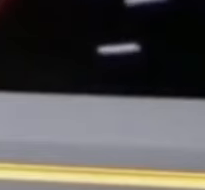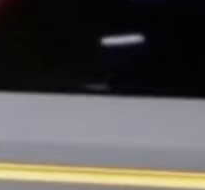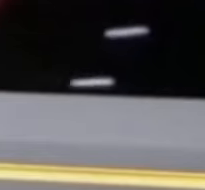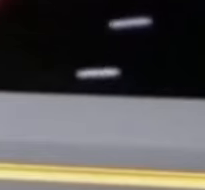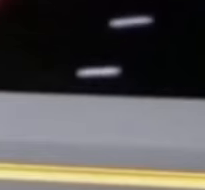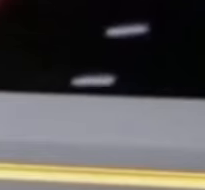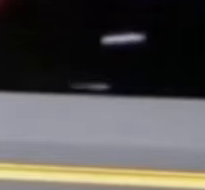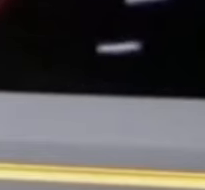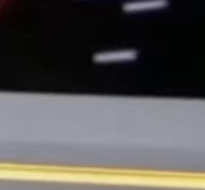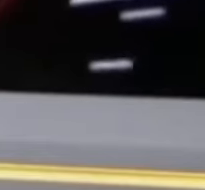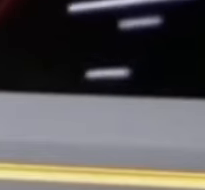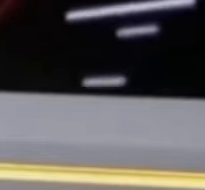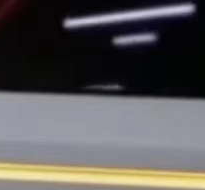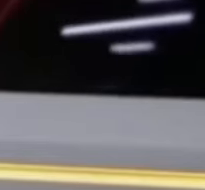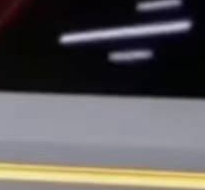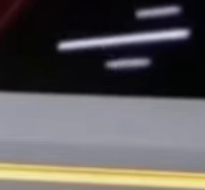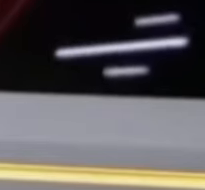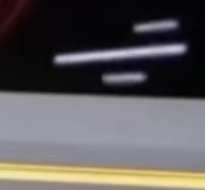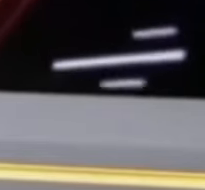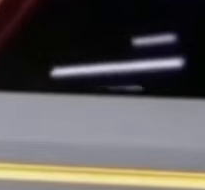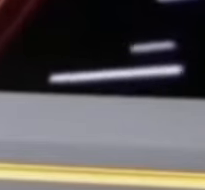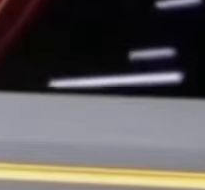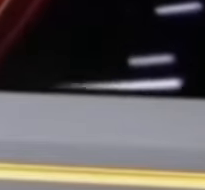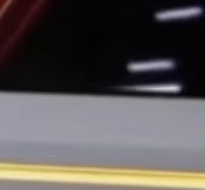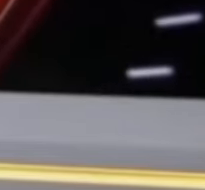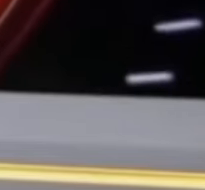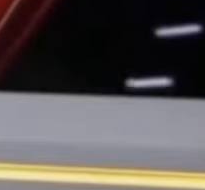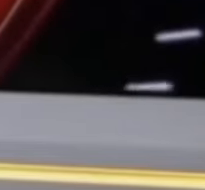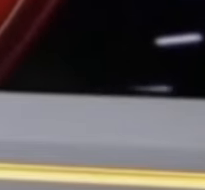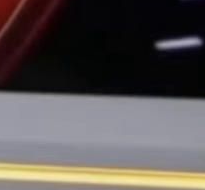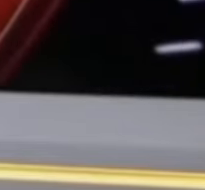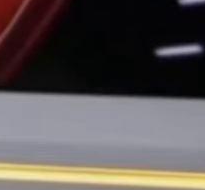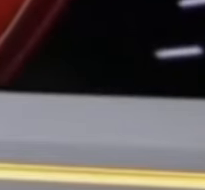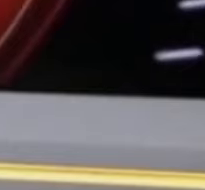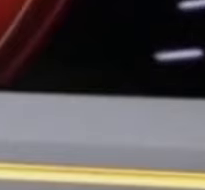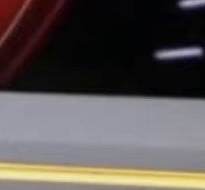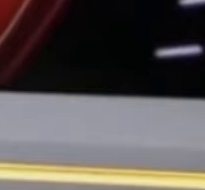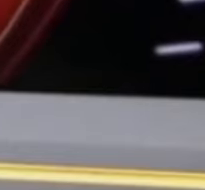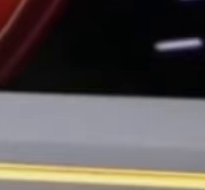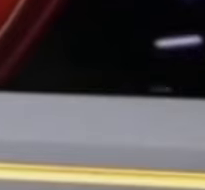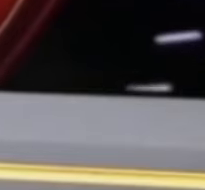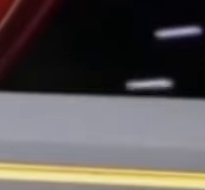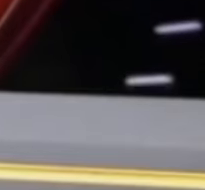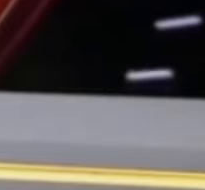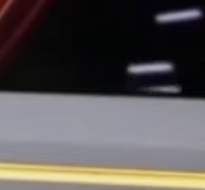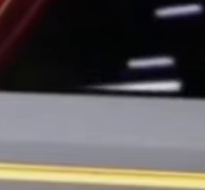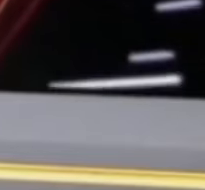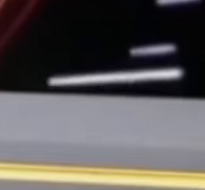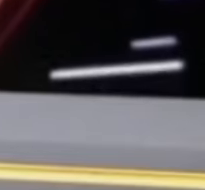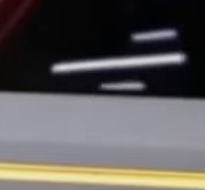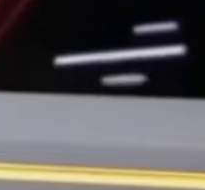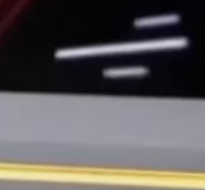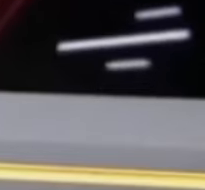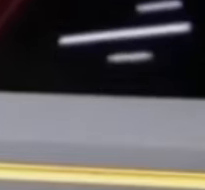President Nicolas Maduro condemned the massacre being suffered by the people of Palestine and Lebanon by the Zionist regime,